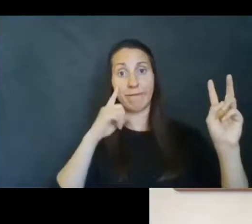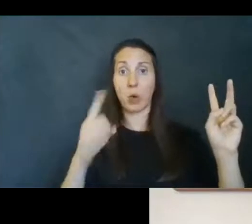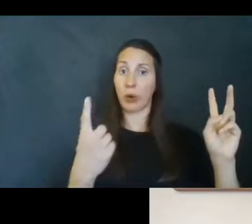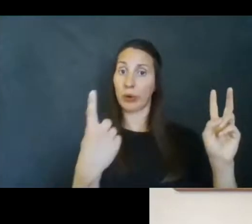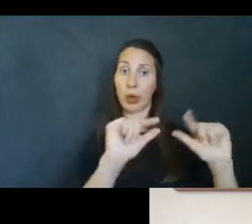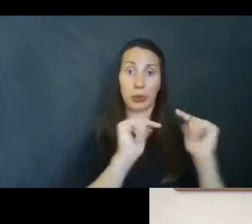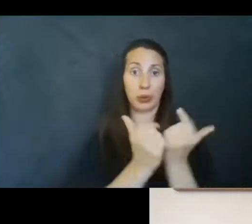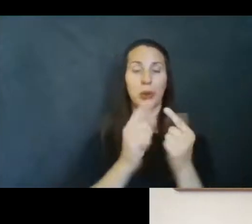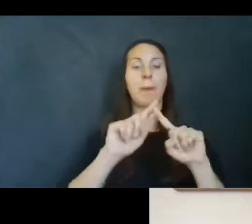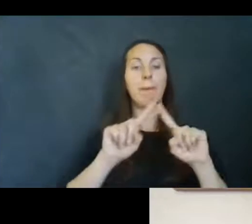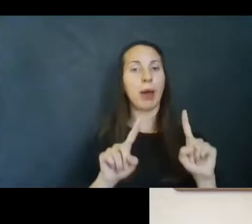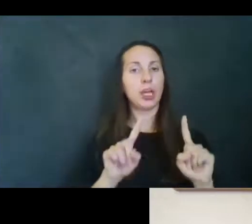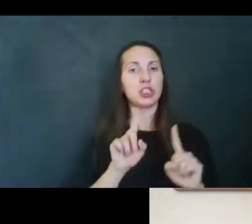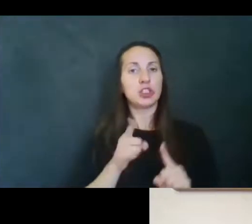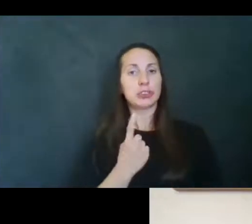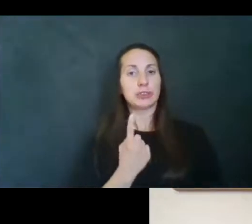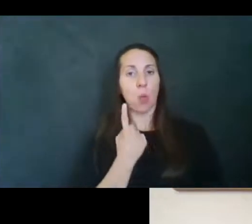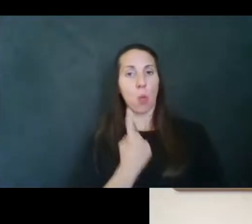affinity group.